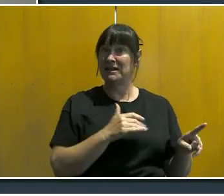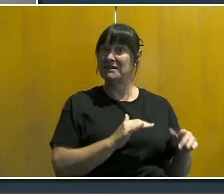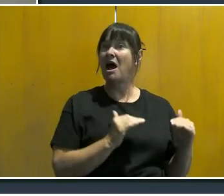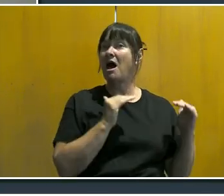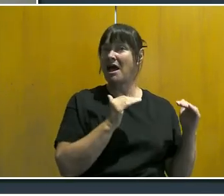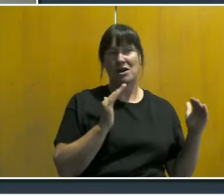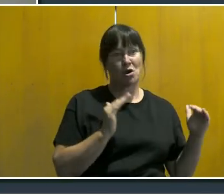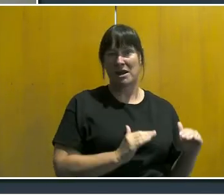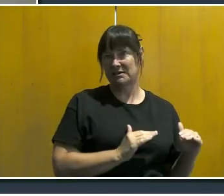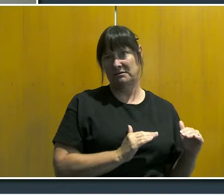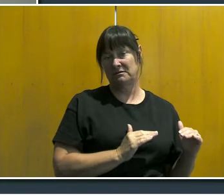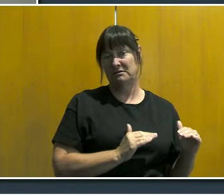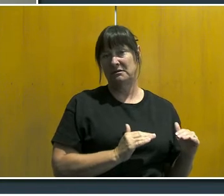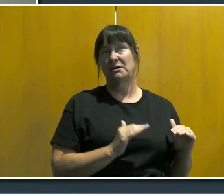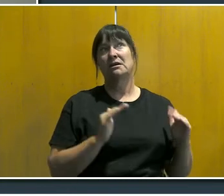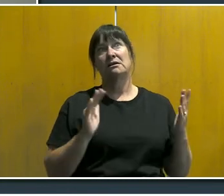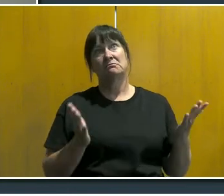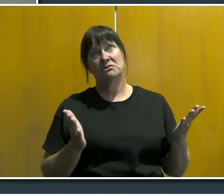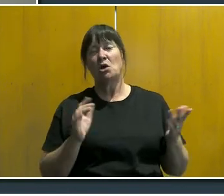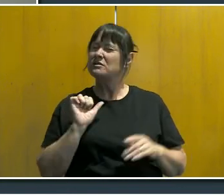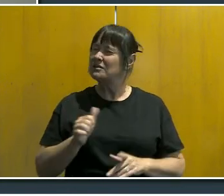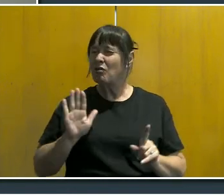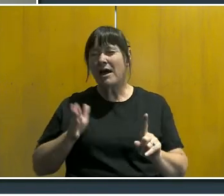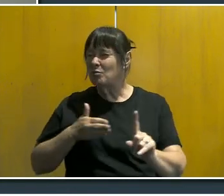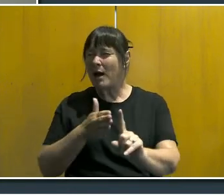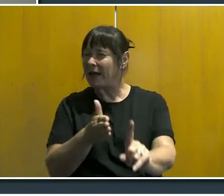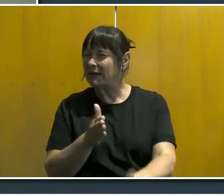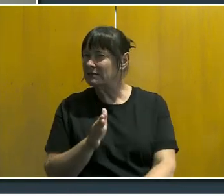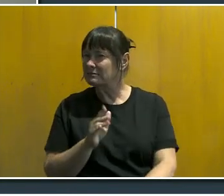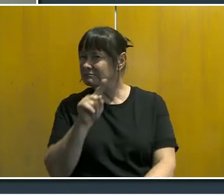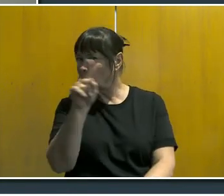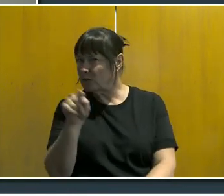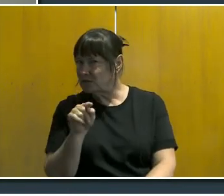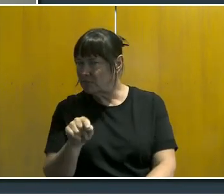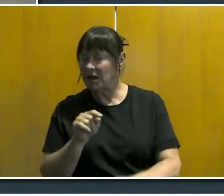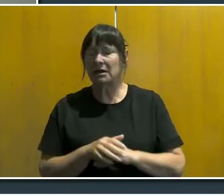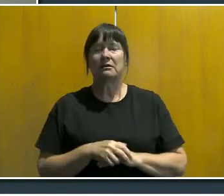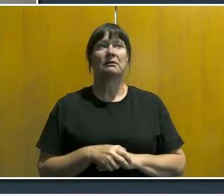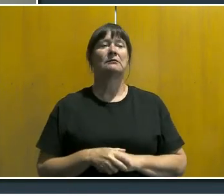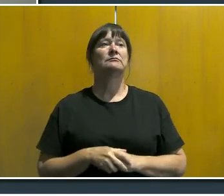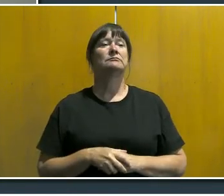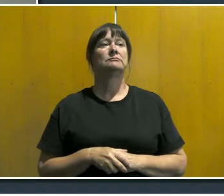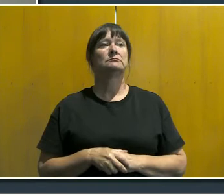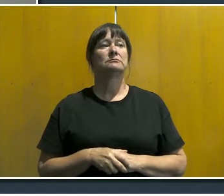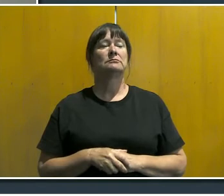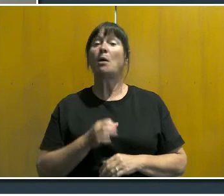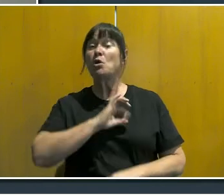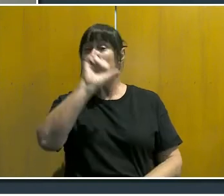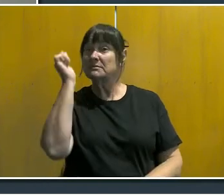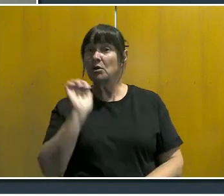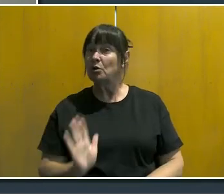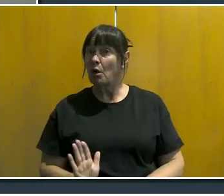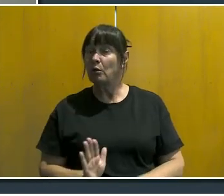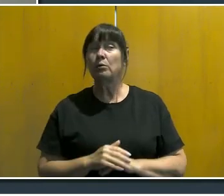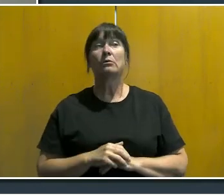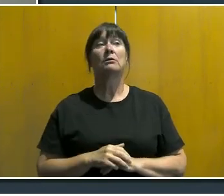less. So are we going down the right track? And that's where this is taking us to. So not an expert,